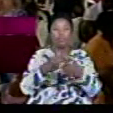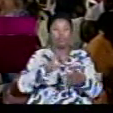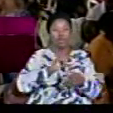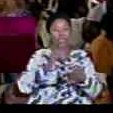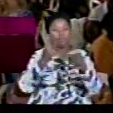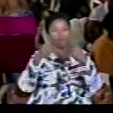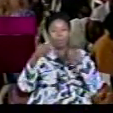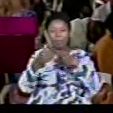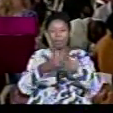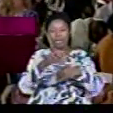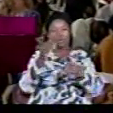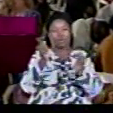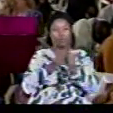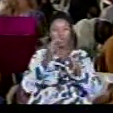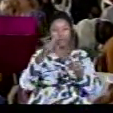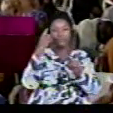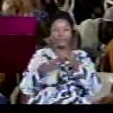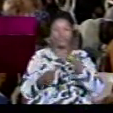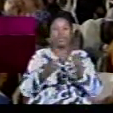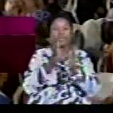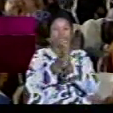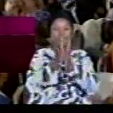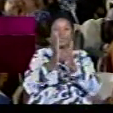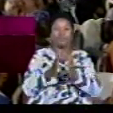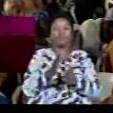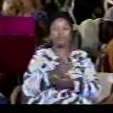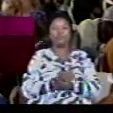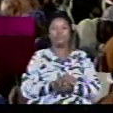the final prayer.